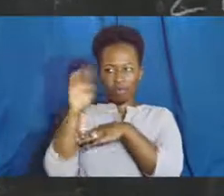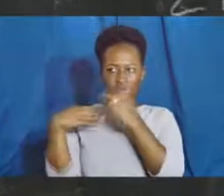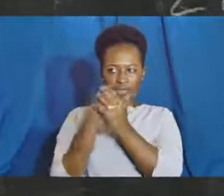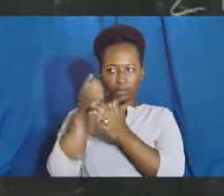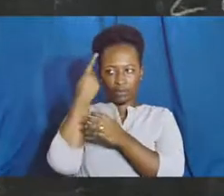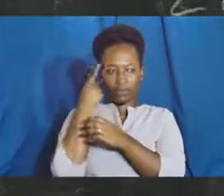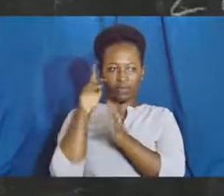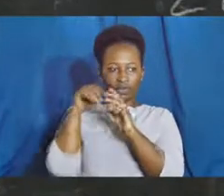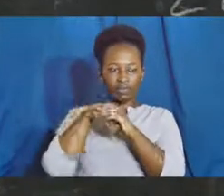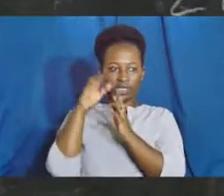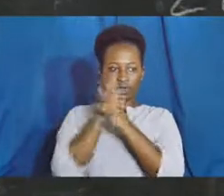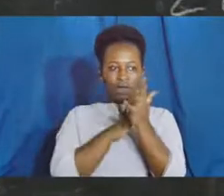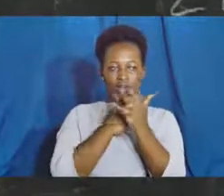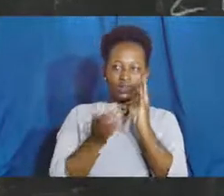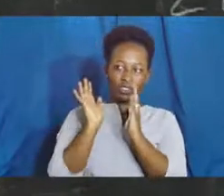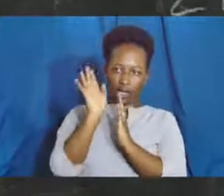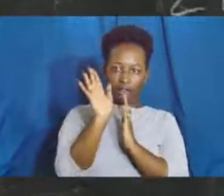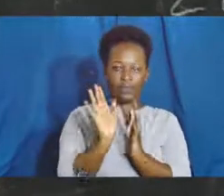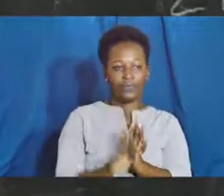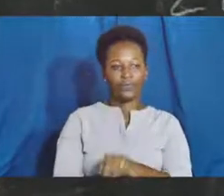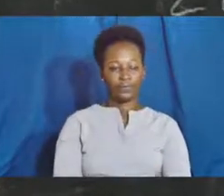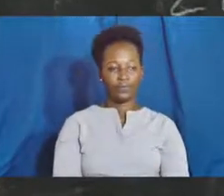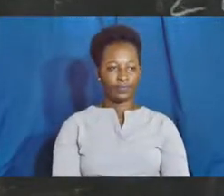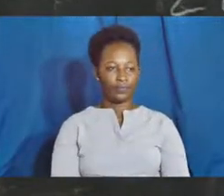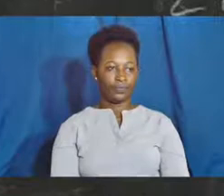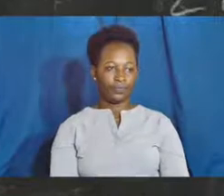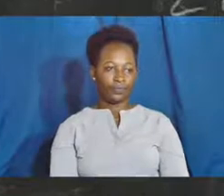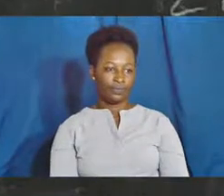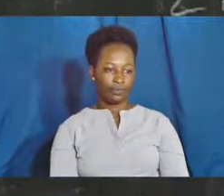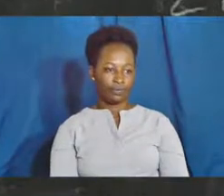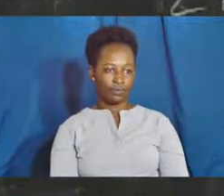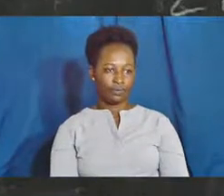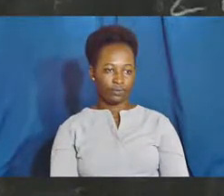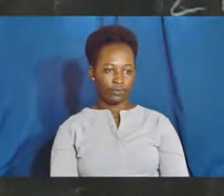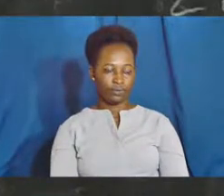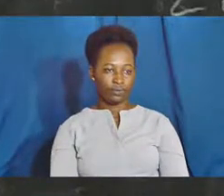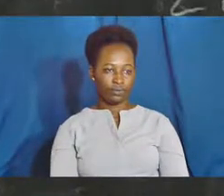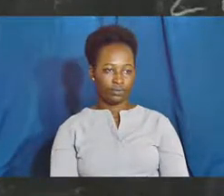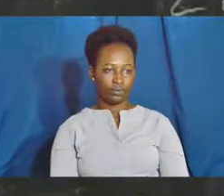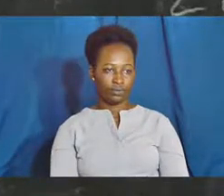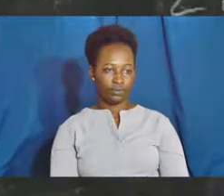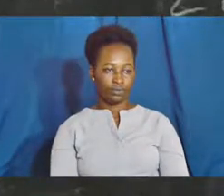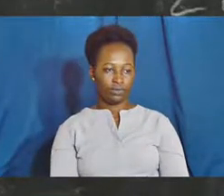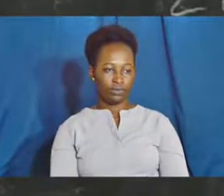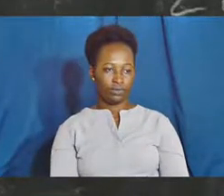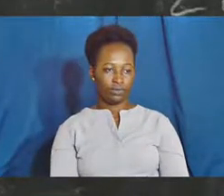on your draft. And then we have to also to find from here the sum will give